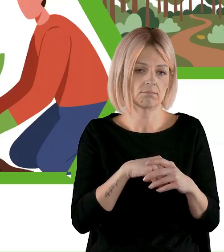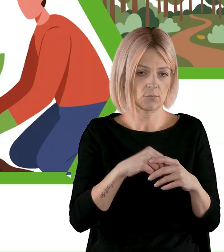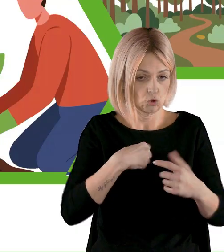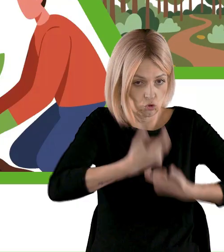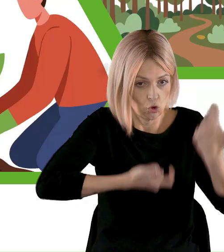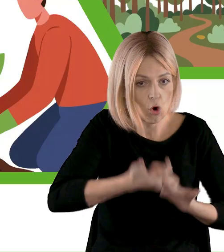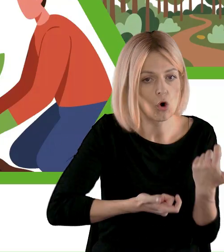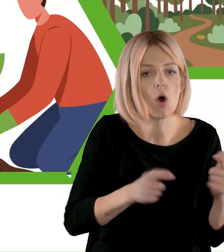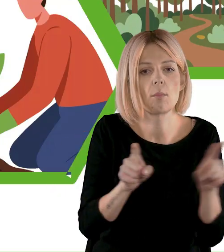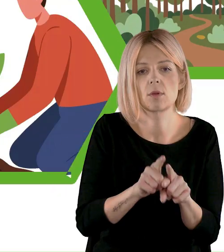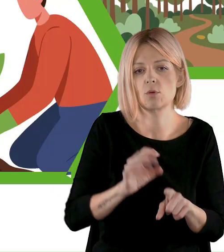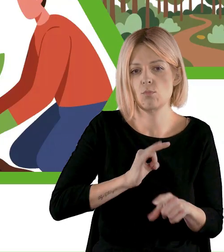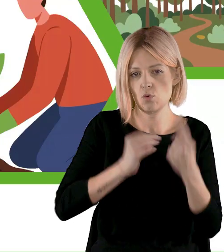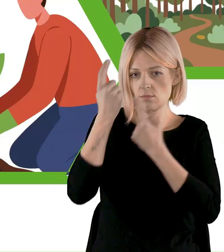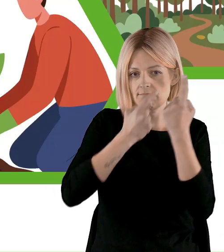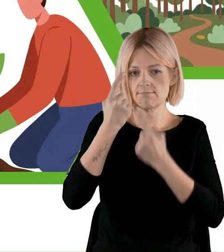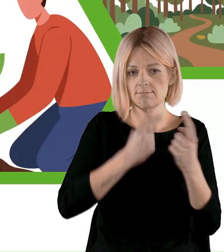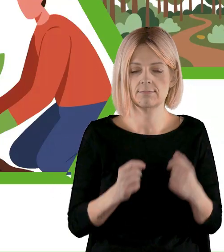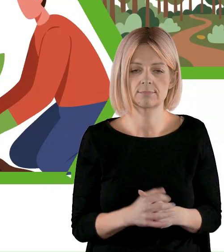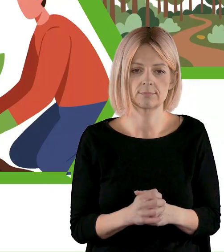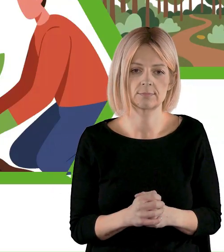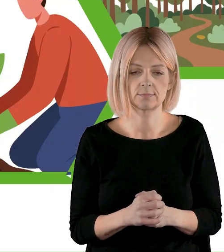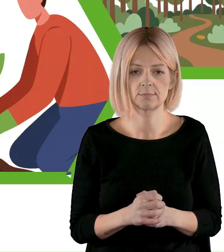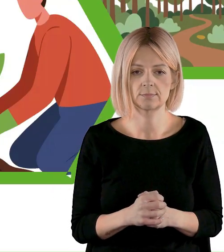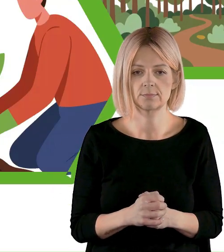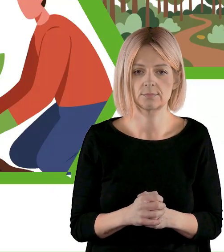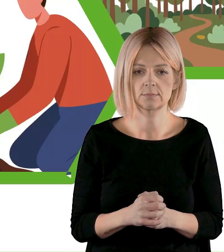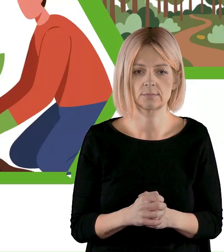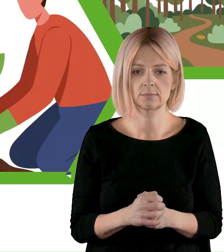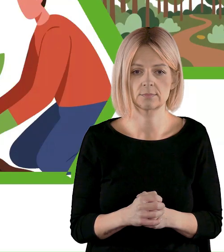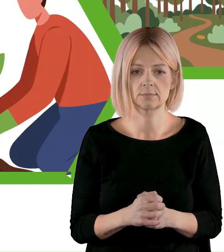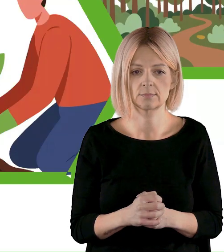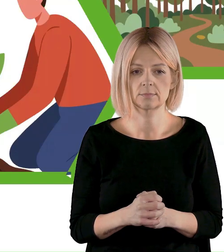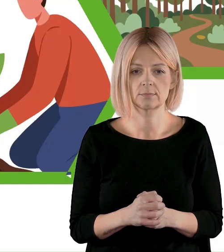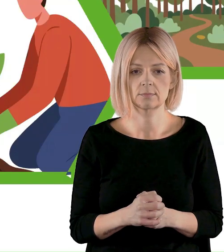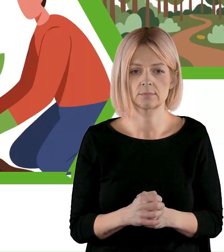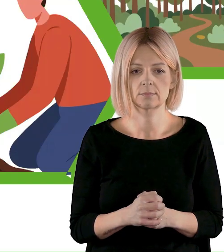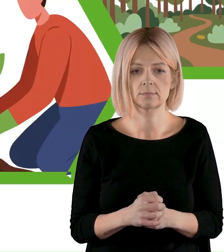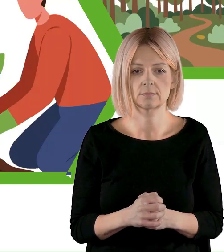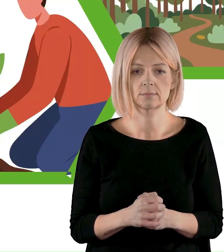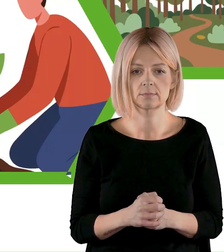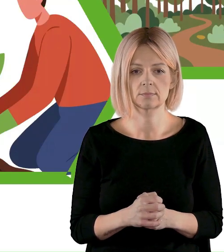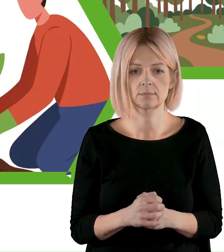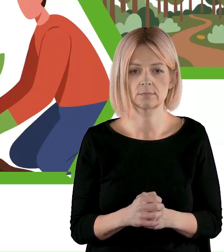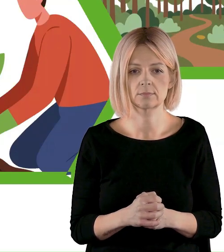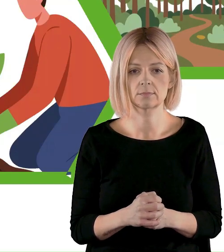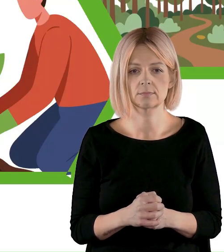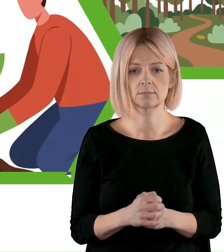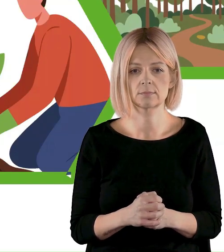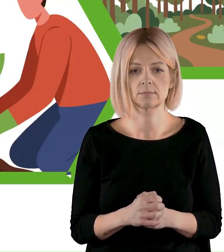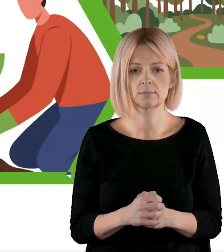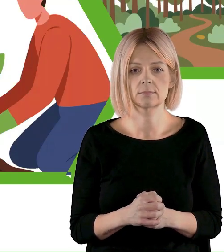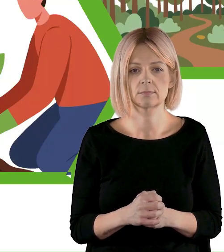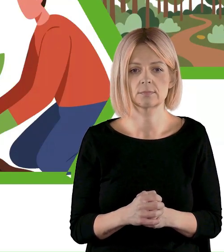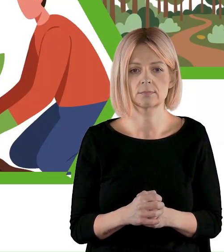here as well. So as we said, green skills include both actions and value